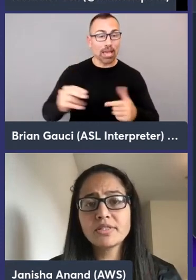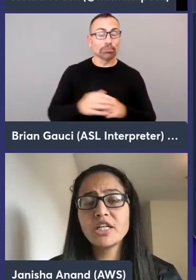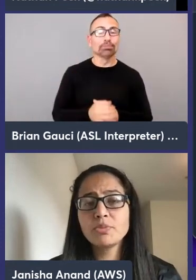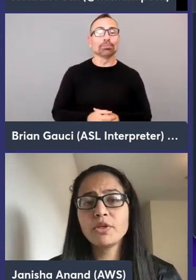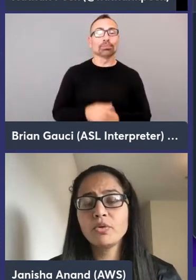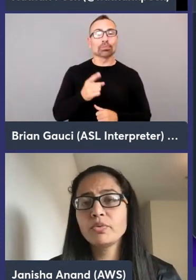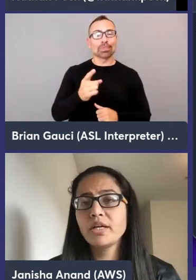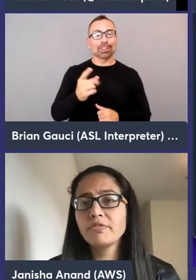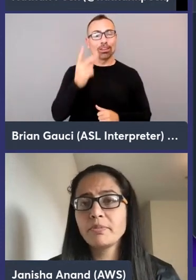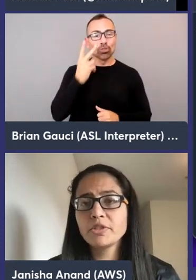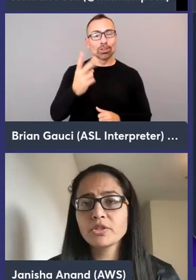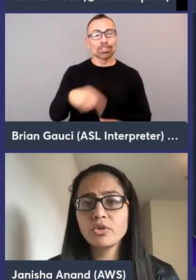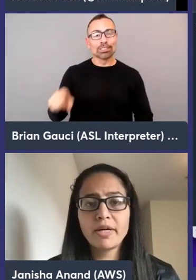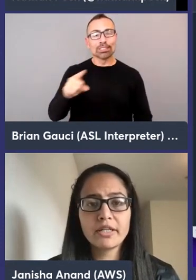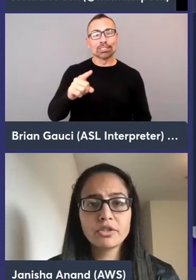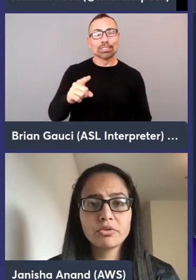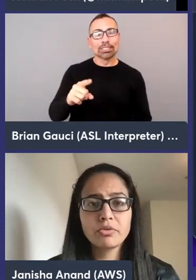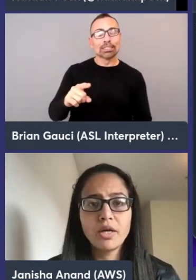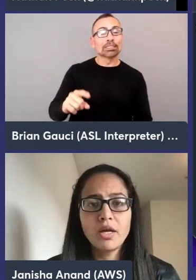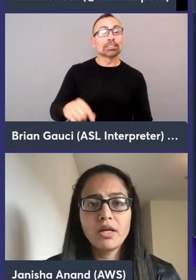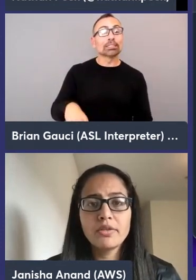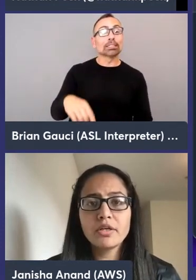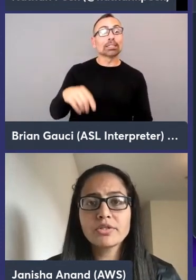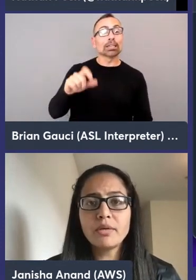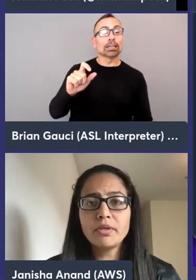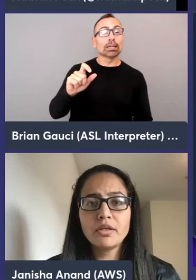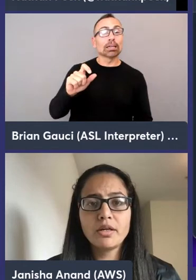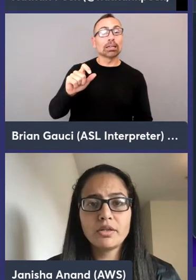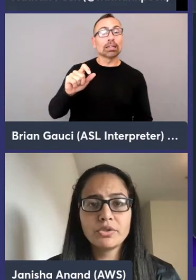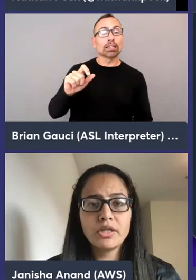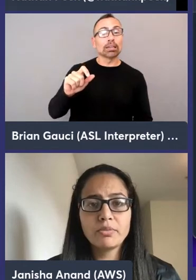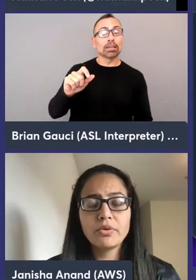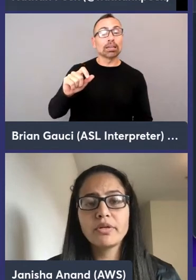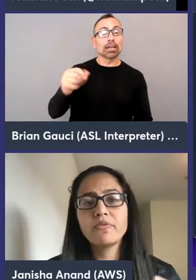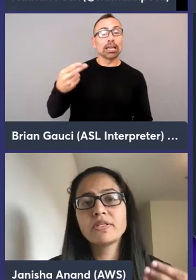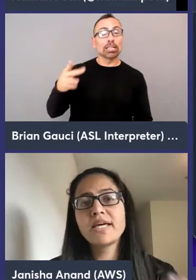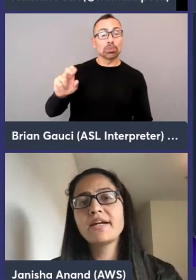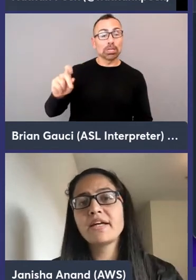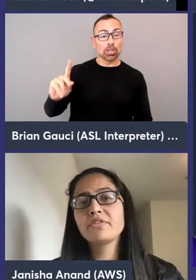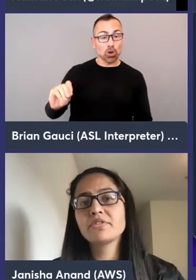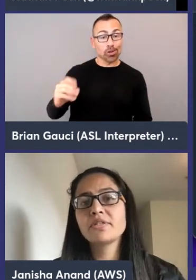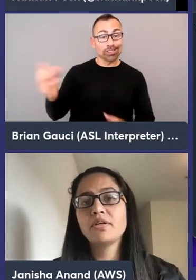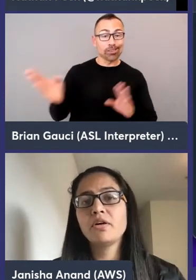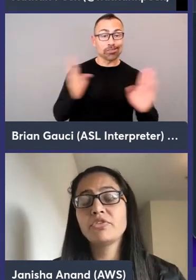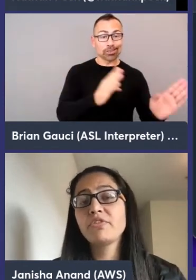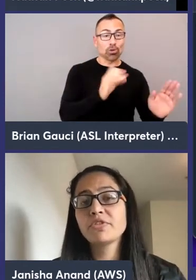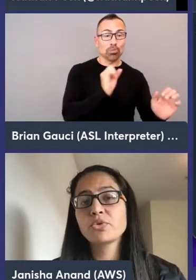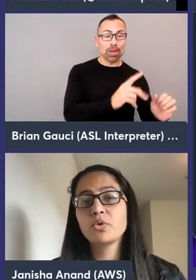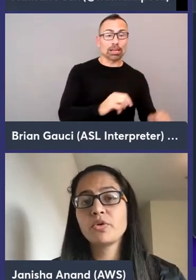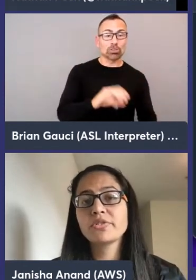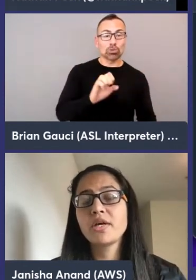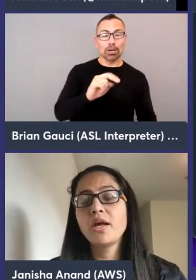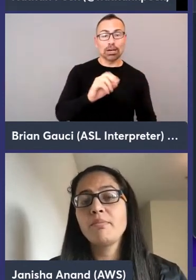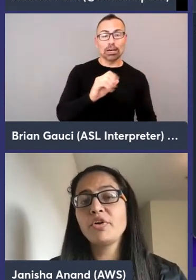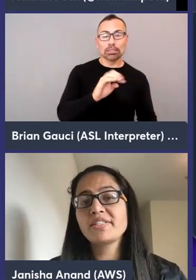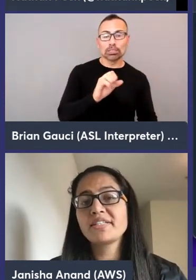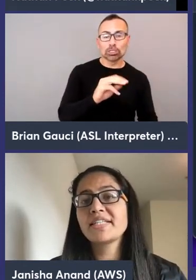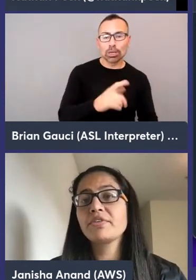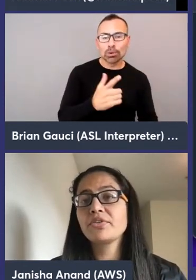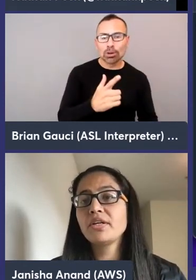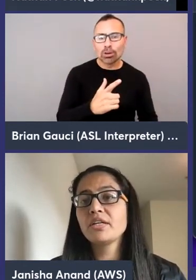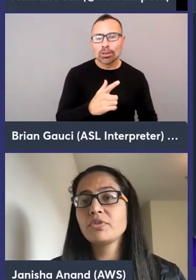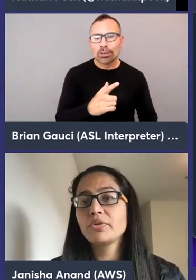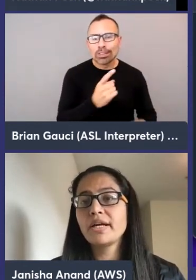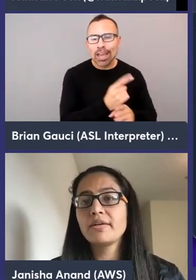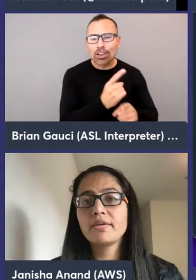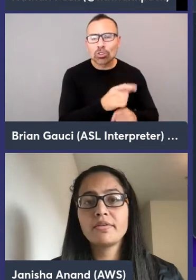this is the HPO. Let me just go back into the Ensemble training mode. This had an accuracy of the F1 score was